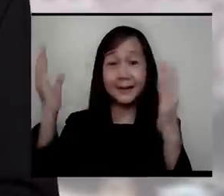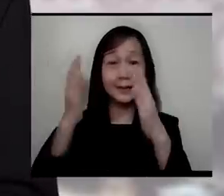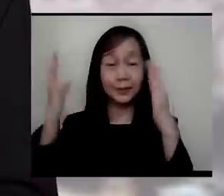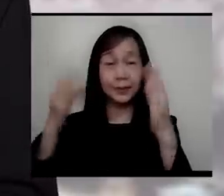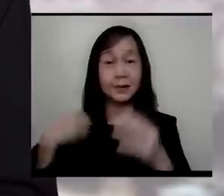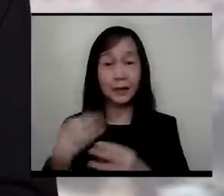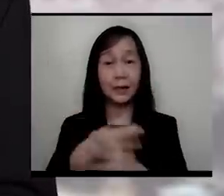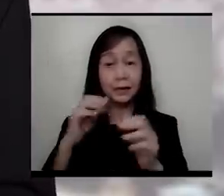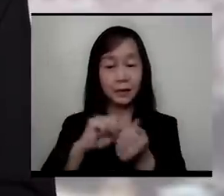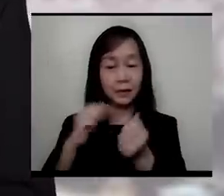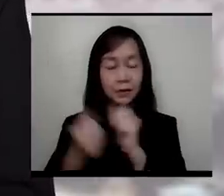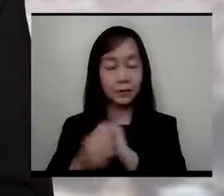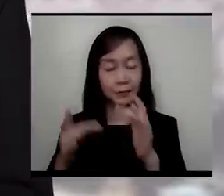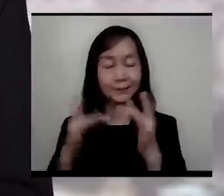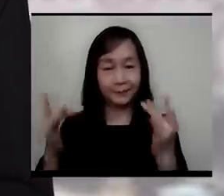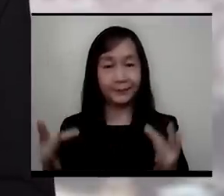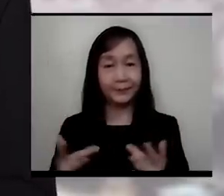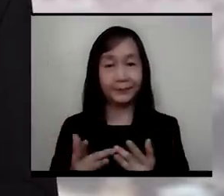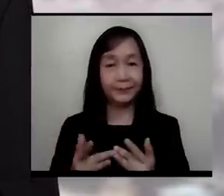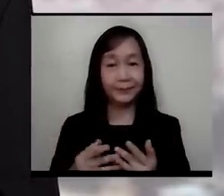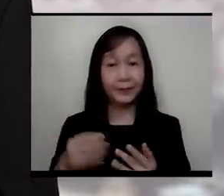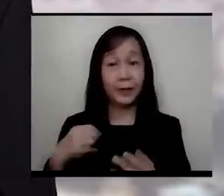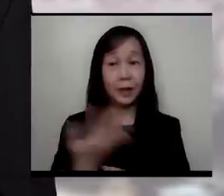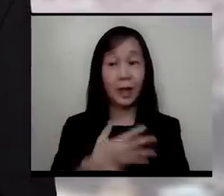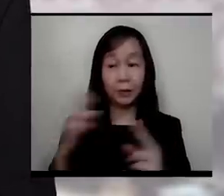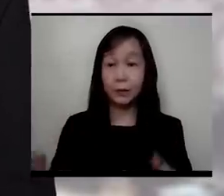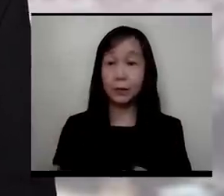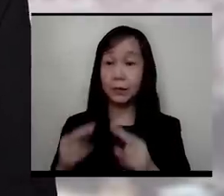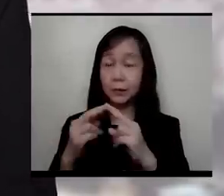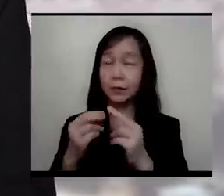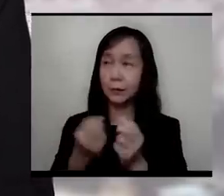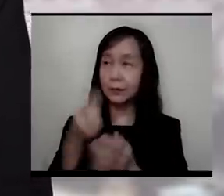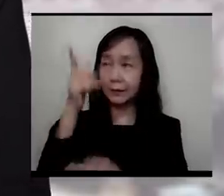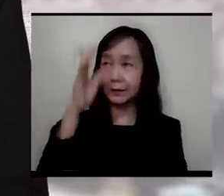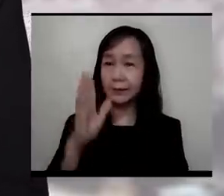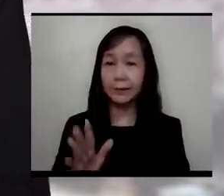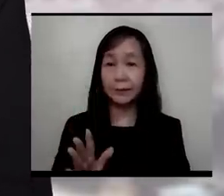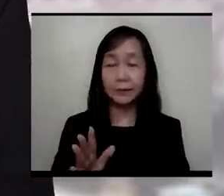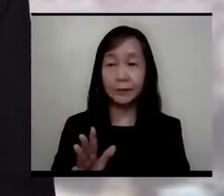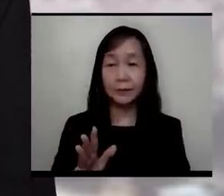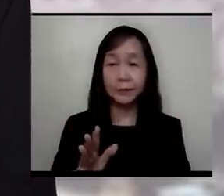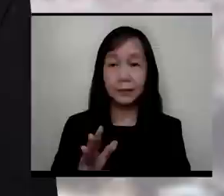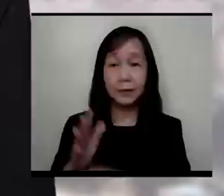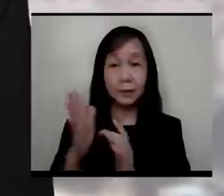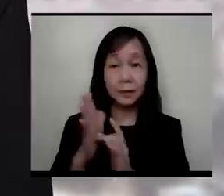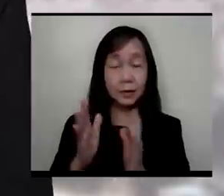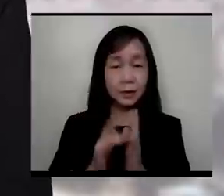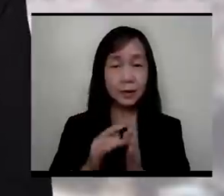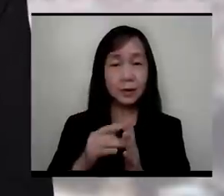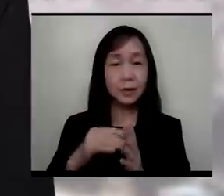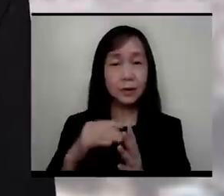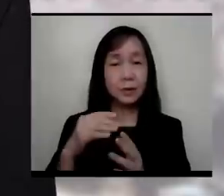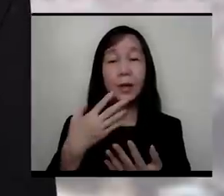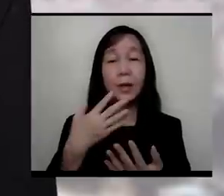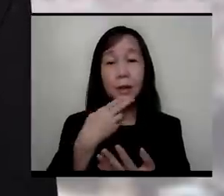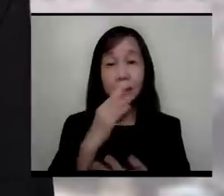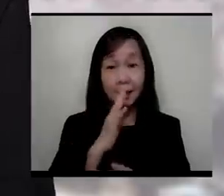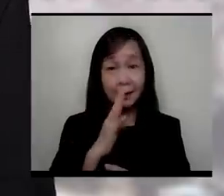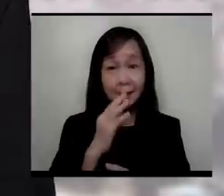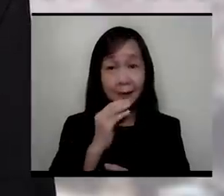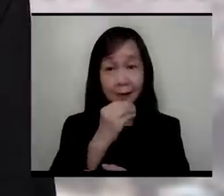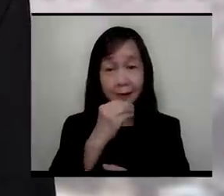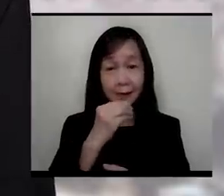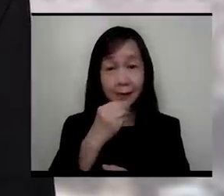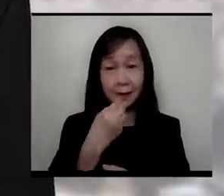celebrates our chains of heart and our reunion with Him. This is why Jesus spoke and ate with the